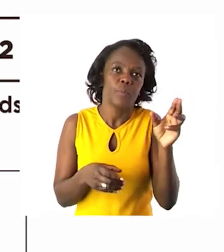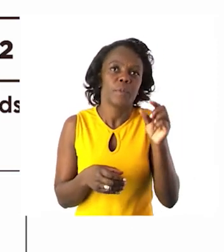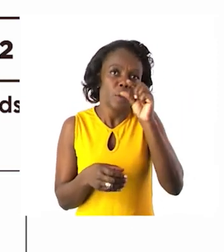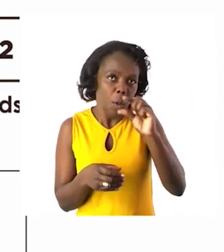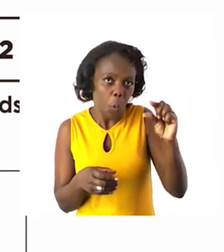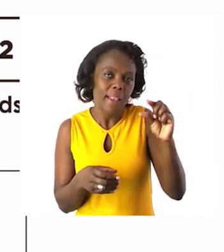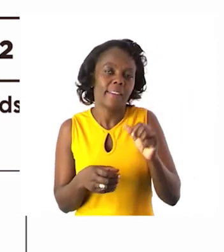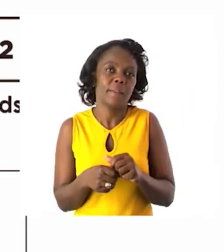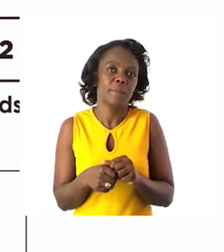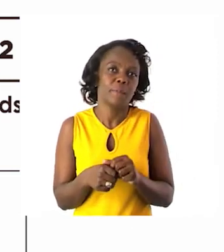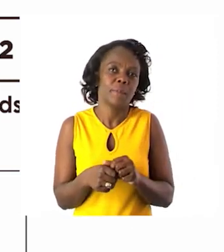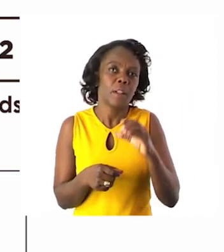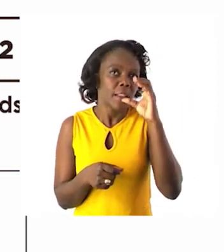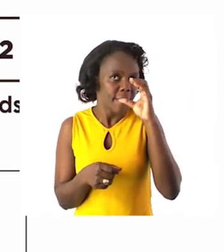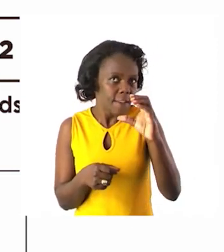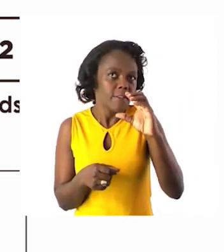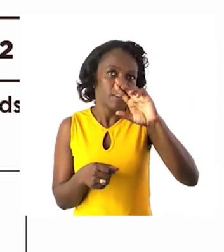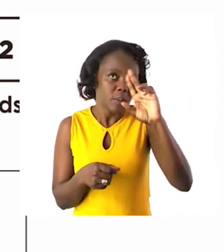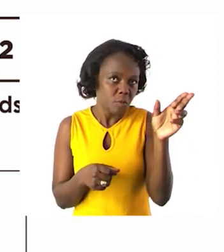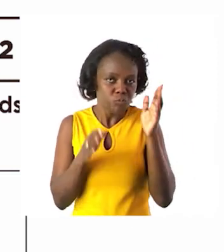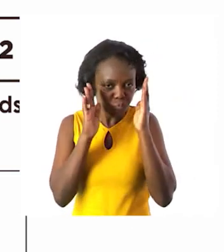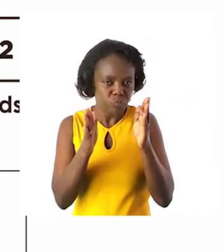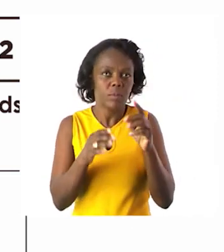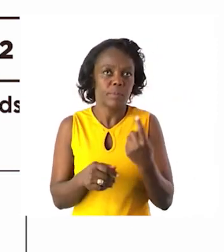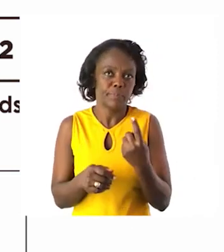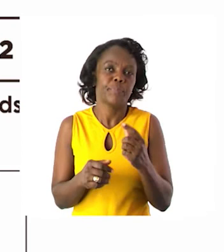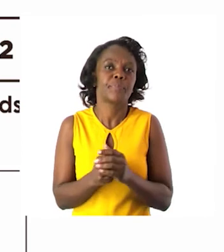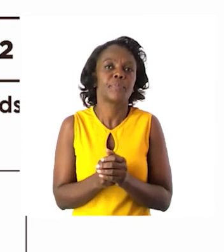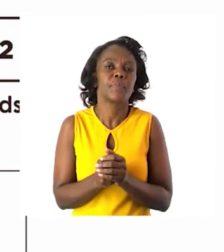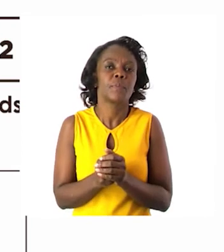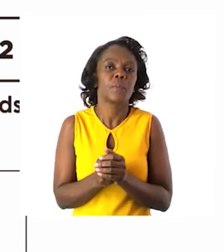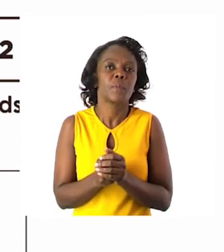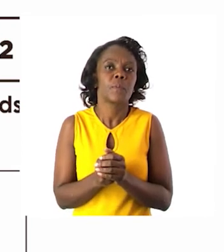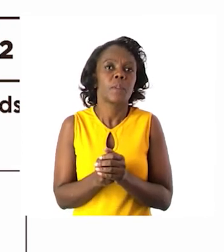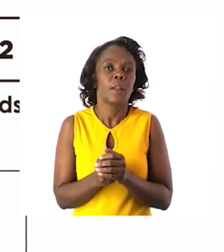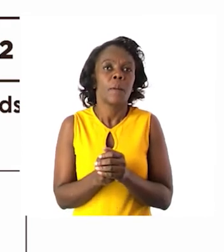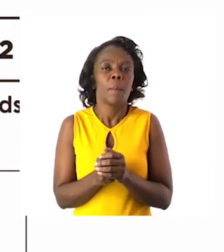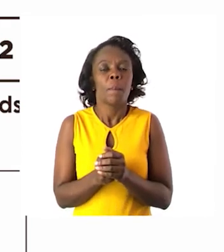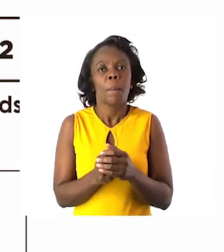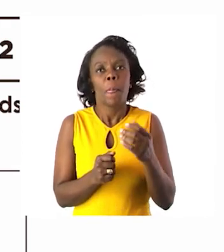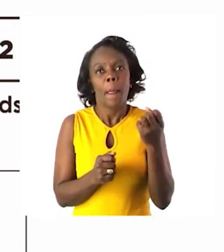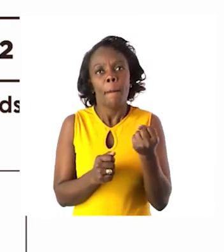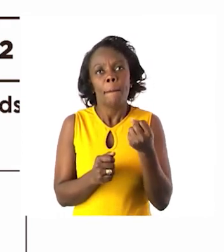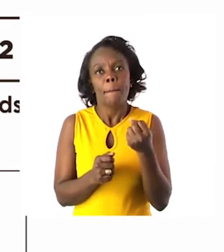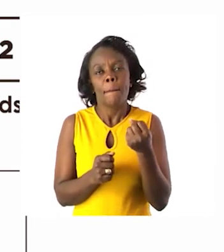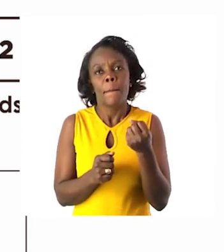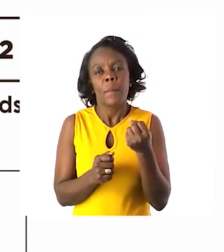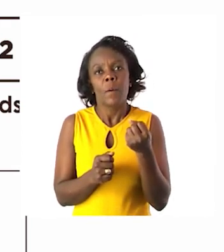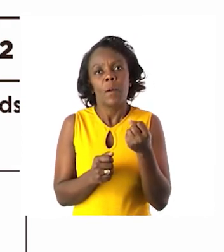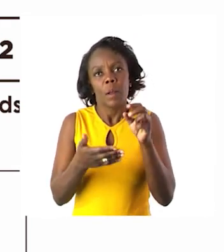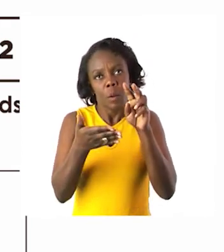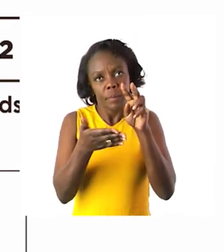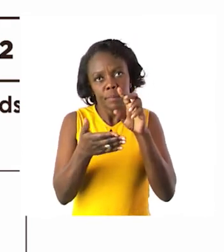in the ch sound there. All right. So you have got the pictures there. You have to write down